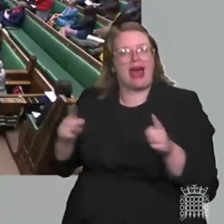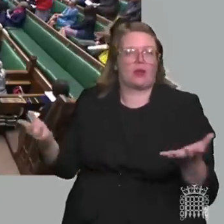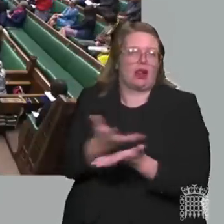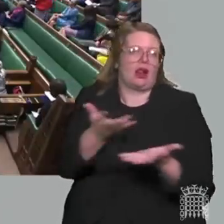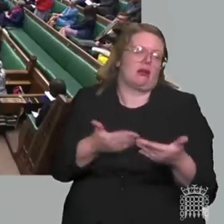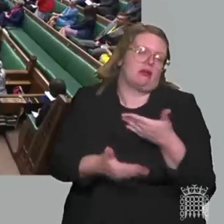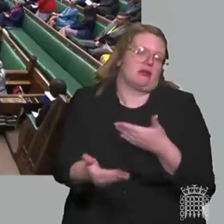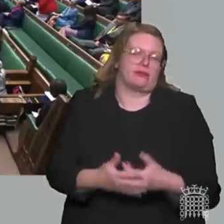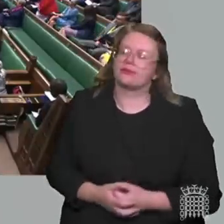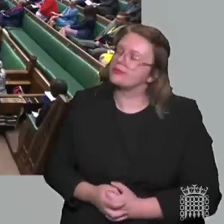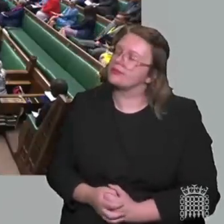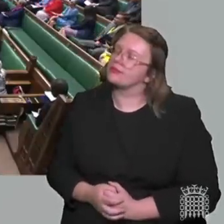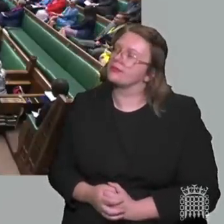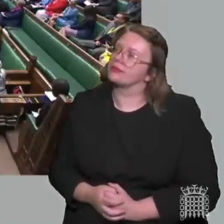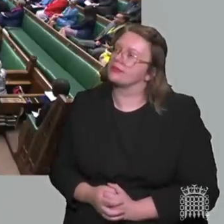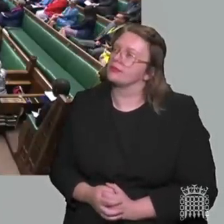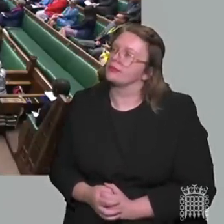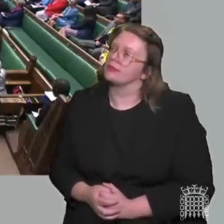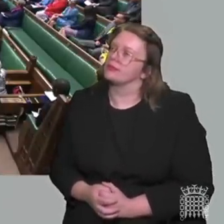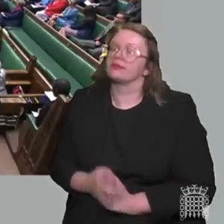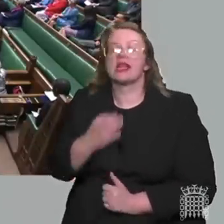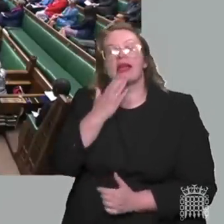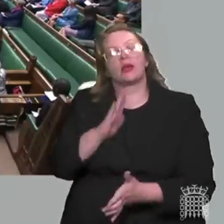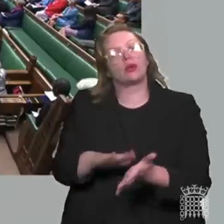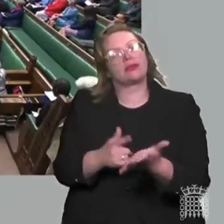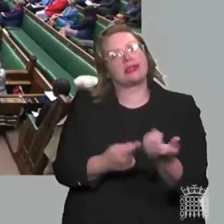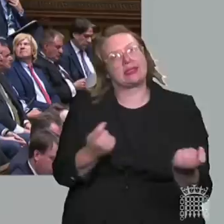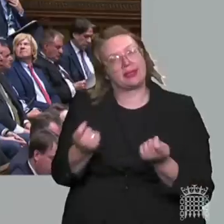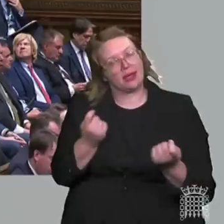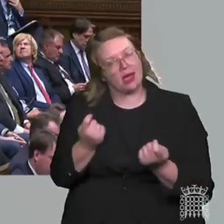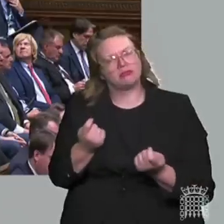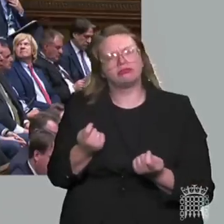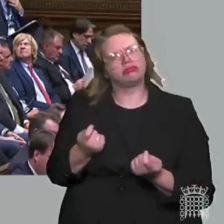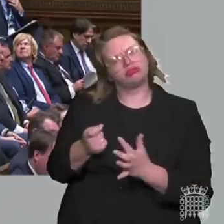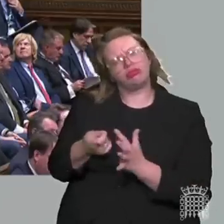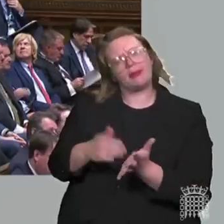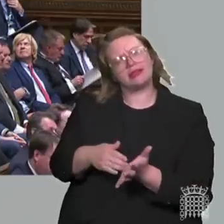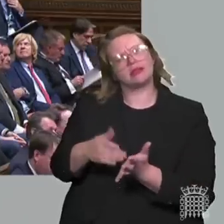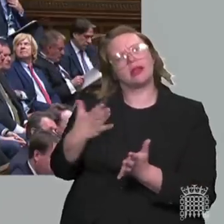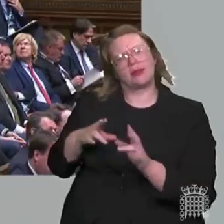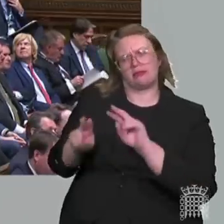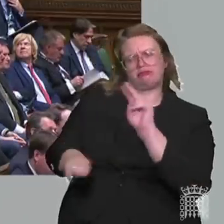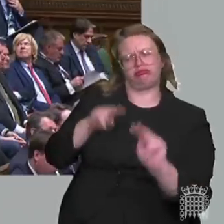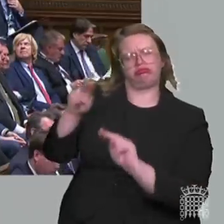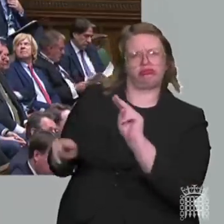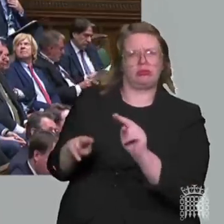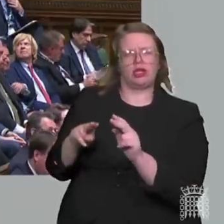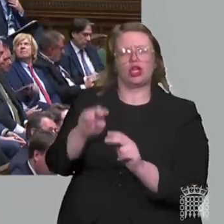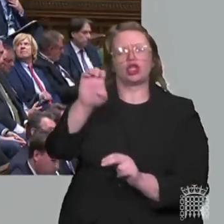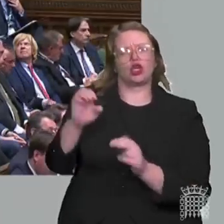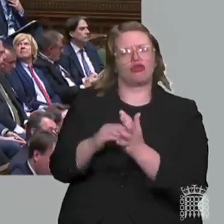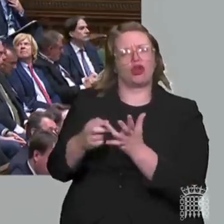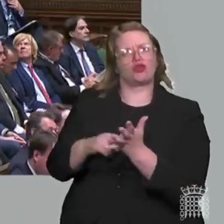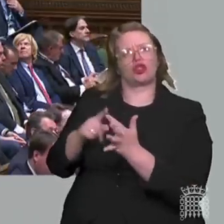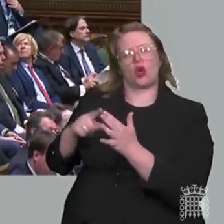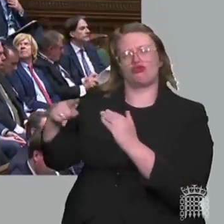Thank you, Mr. Speaker. What assessment has the Prime Minister made of the Eurozone being in recession and